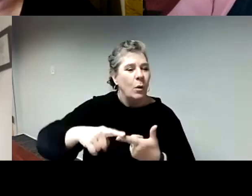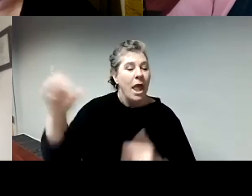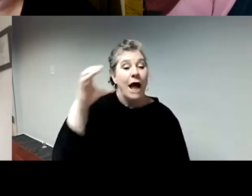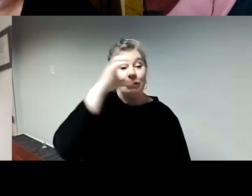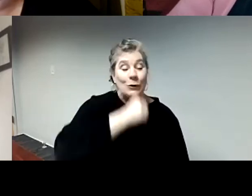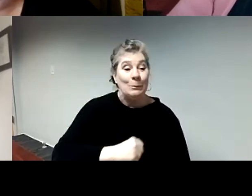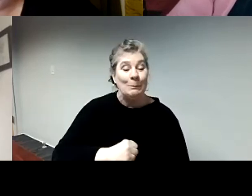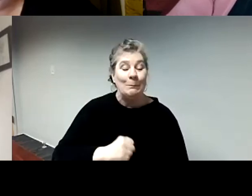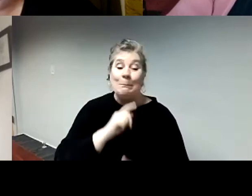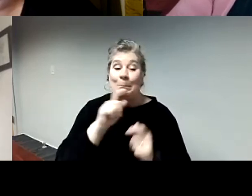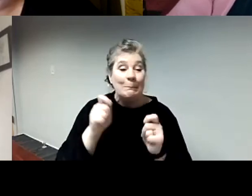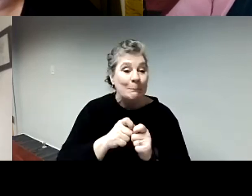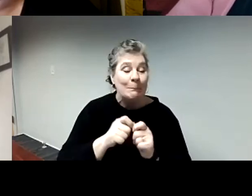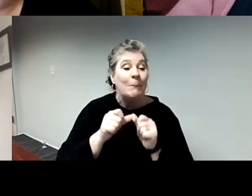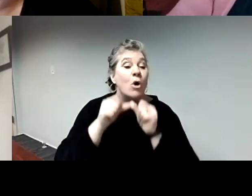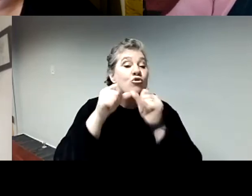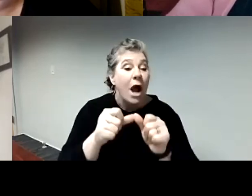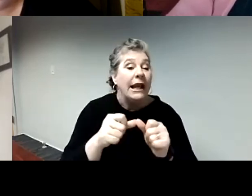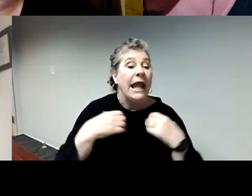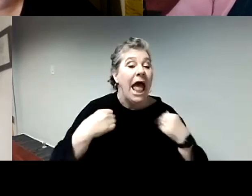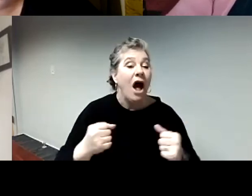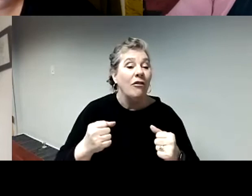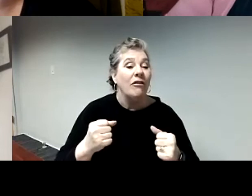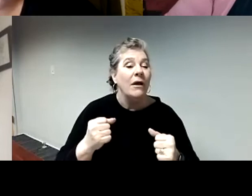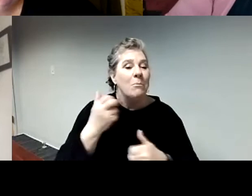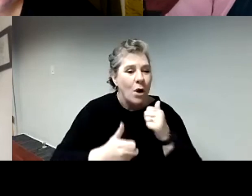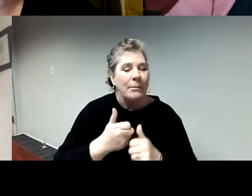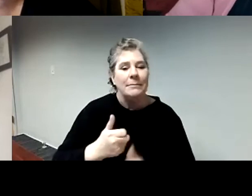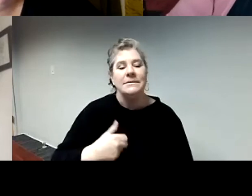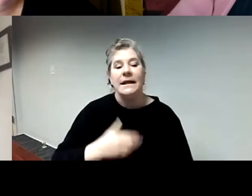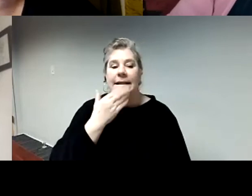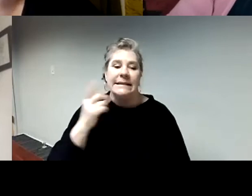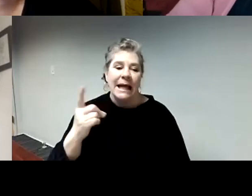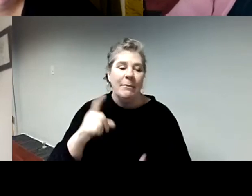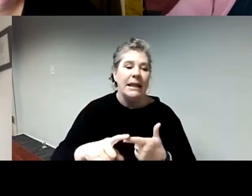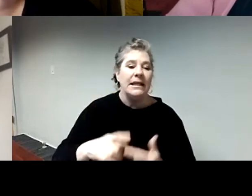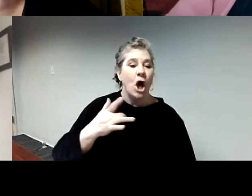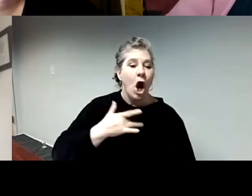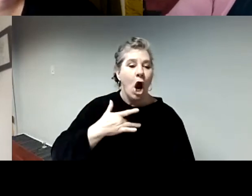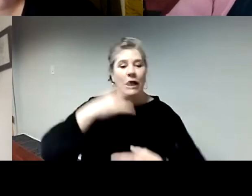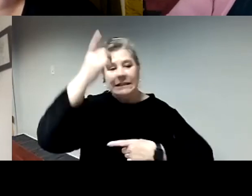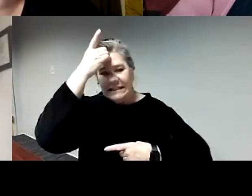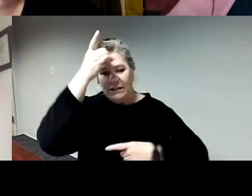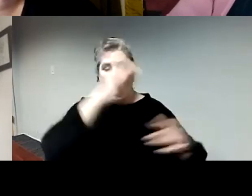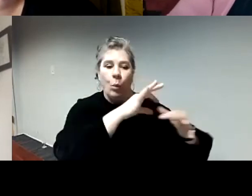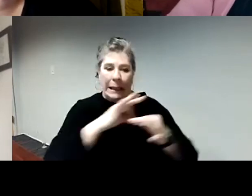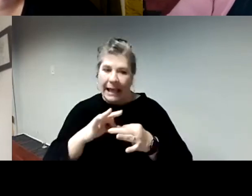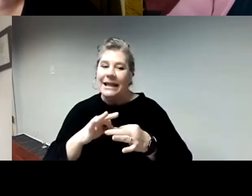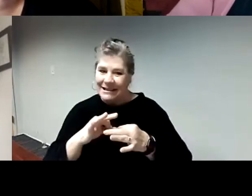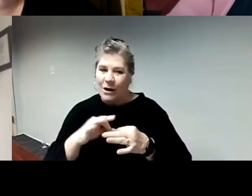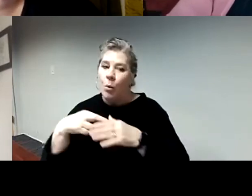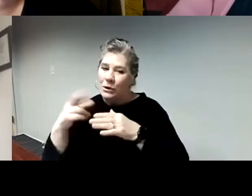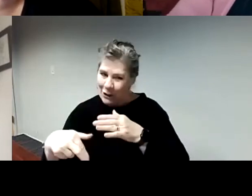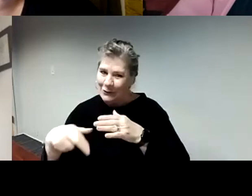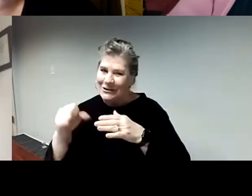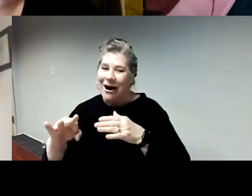that certain kinds of chronic health conditions like type 2 diabetes, cardiovascular disease, we assume that they are the result